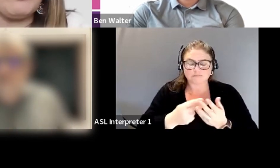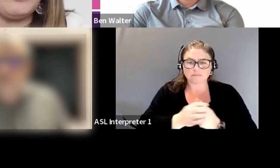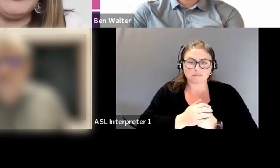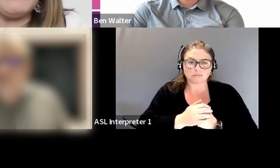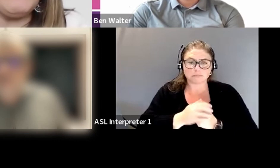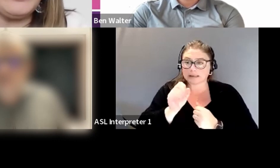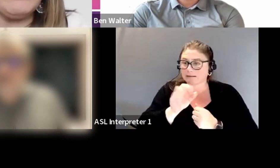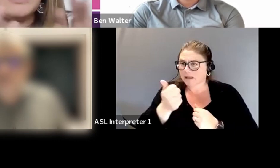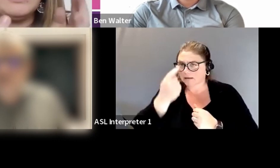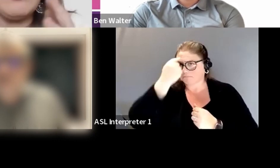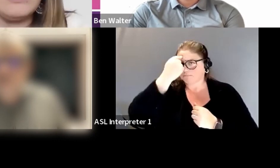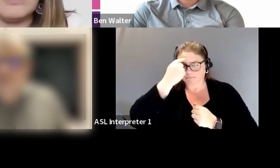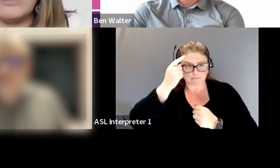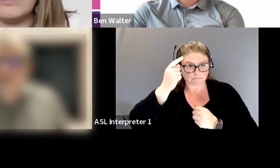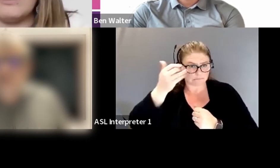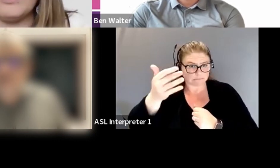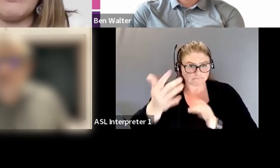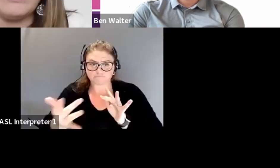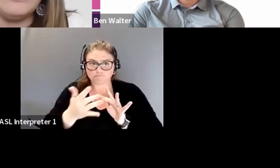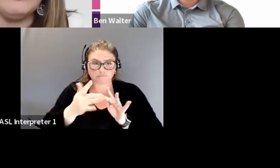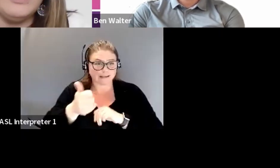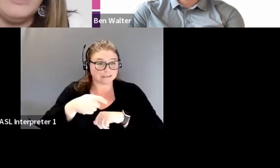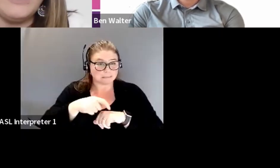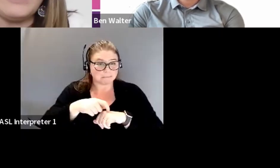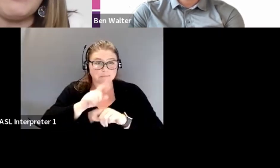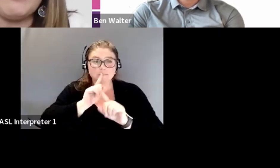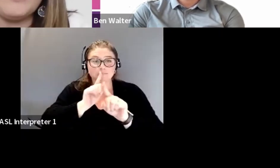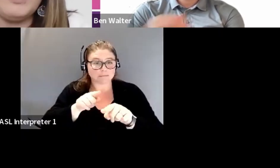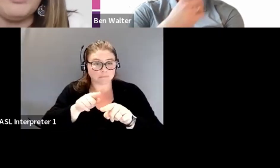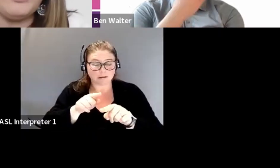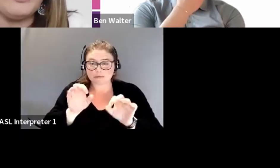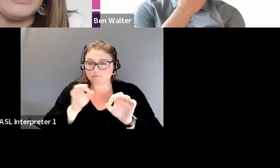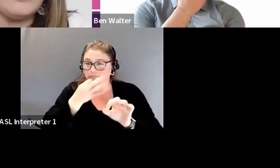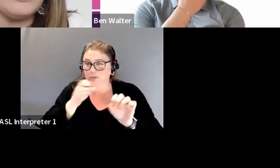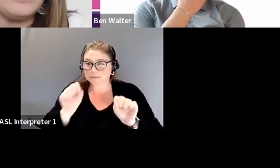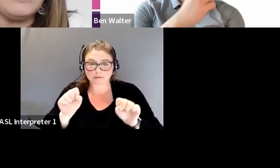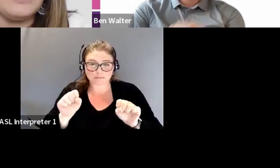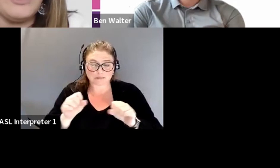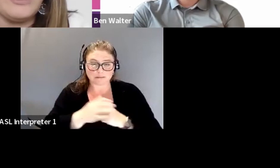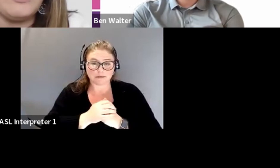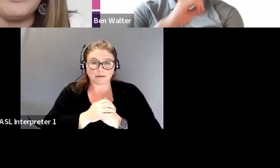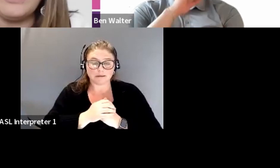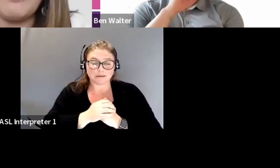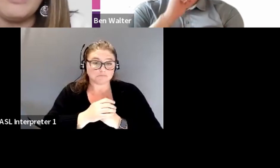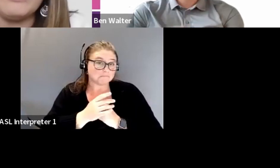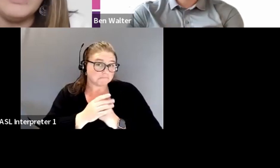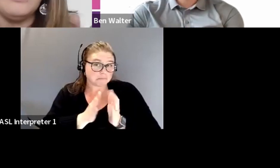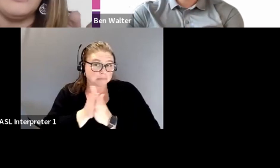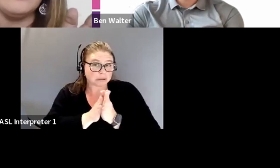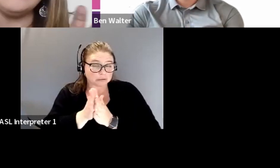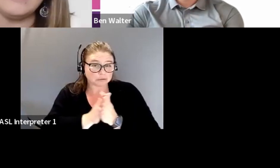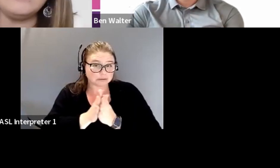follow up, you can always reach out to any of us, and we'll get back to you. Super interested to hear how you think